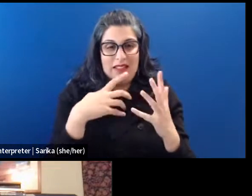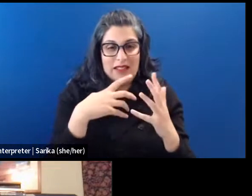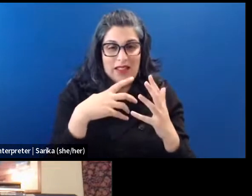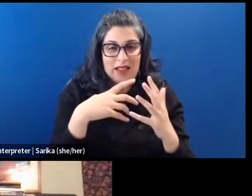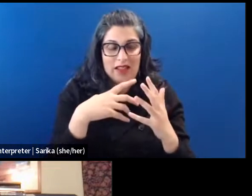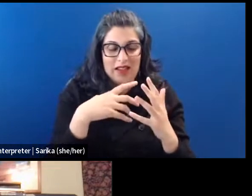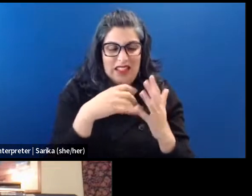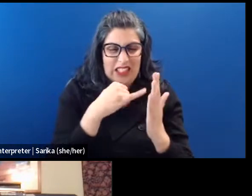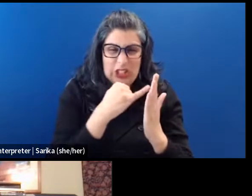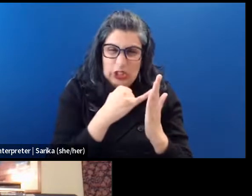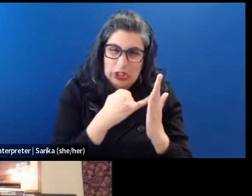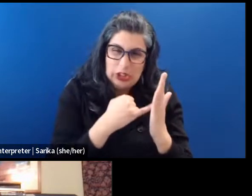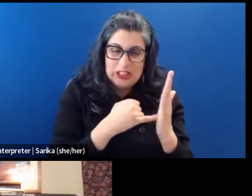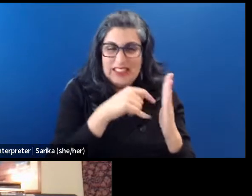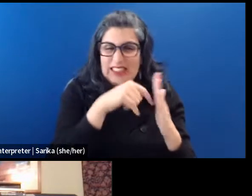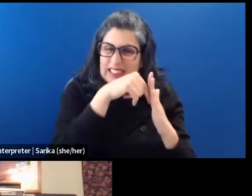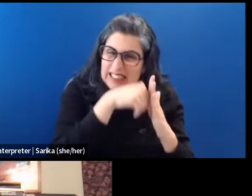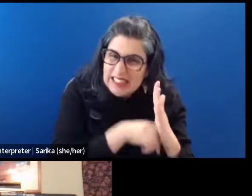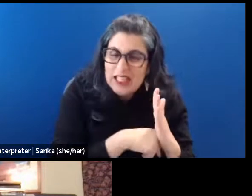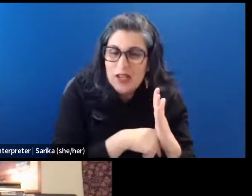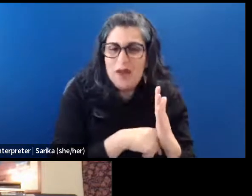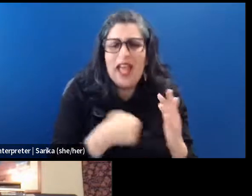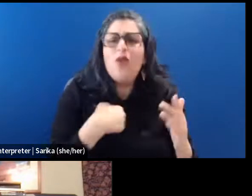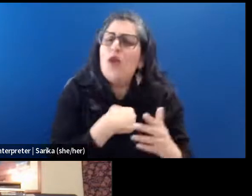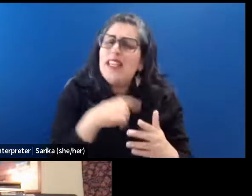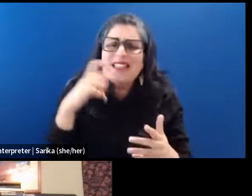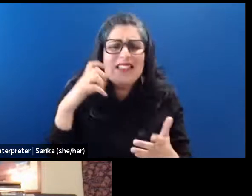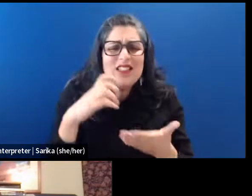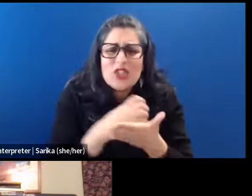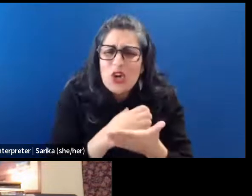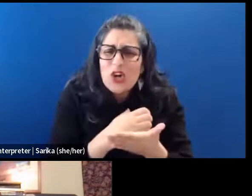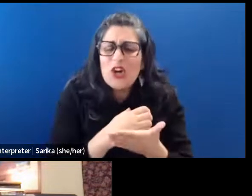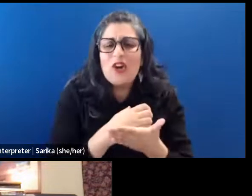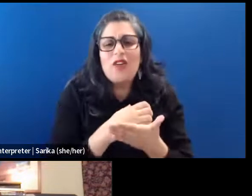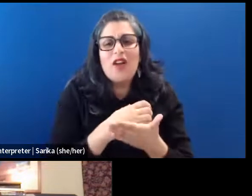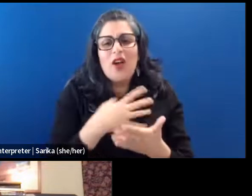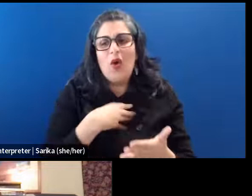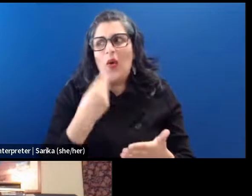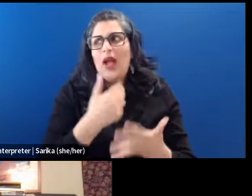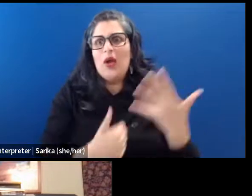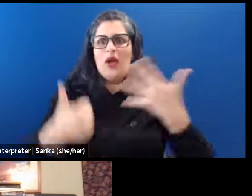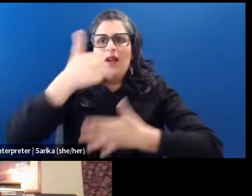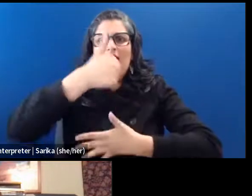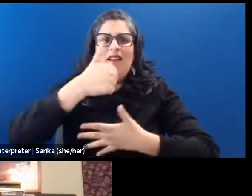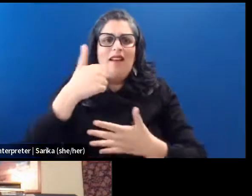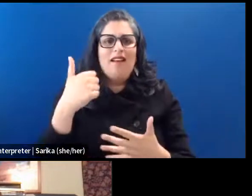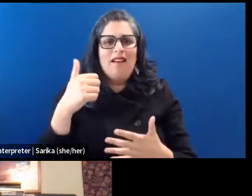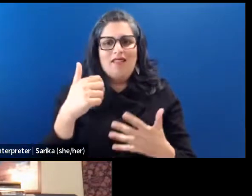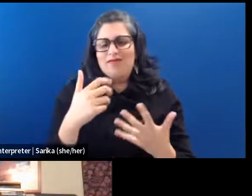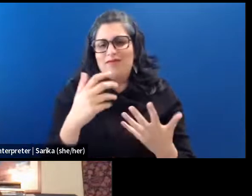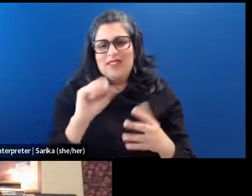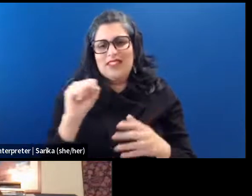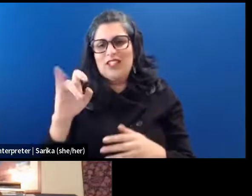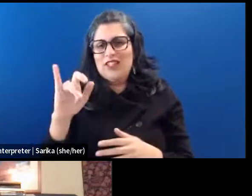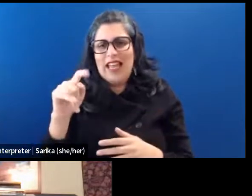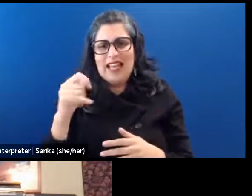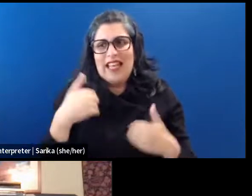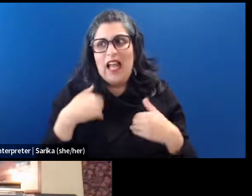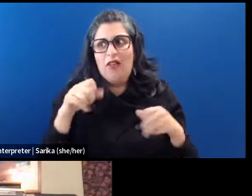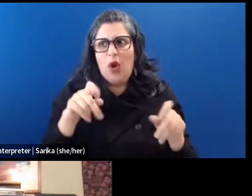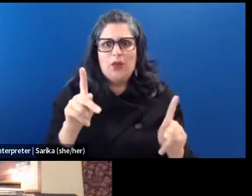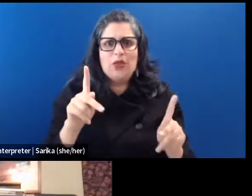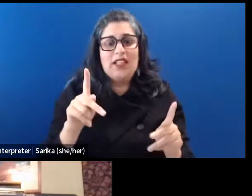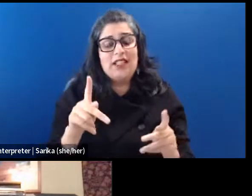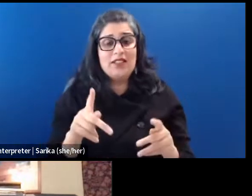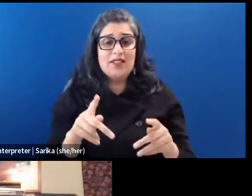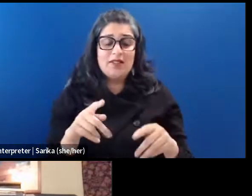deserve that, you know, that white people in dominant society get to take time for themselves. We can too.